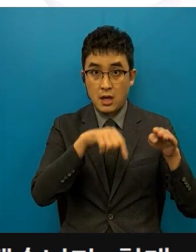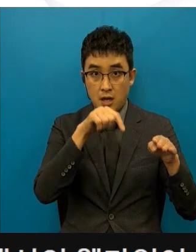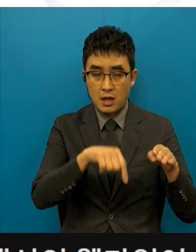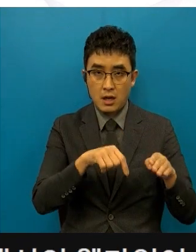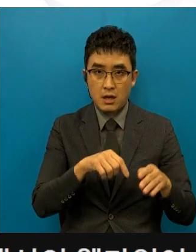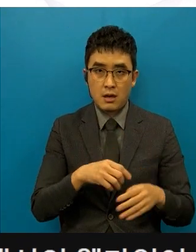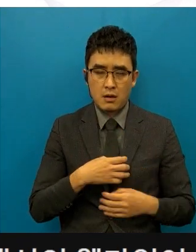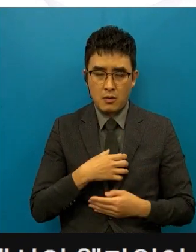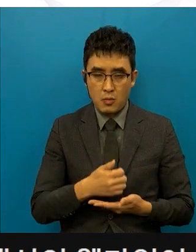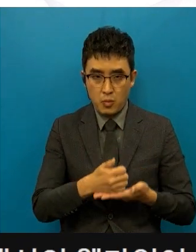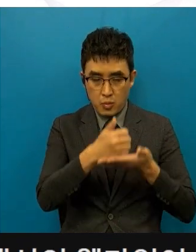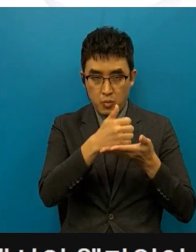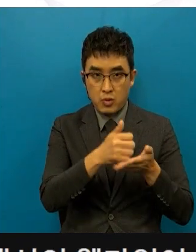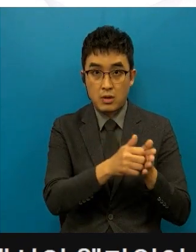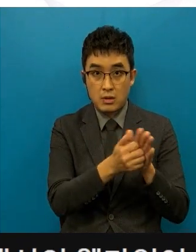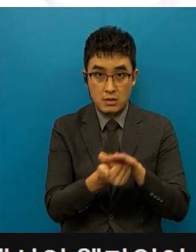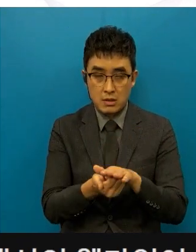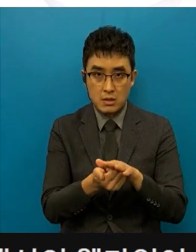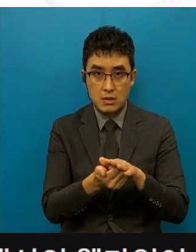special?